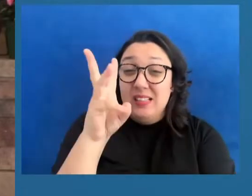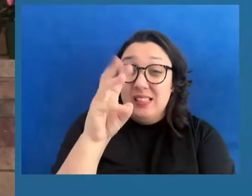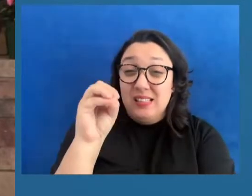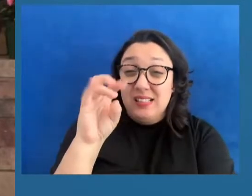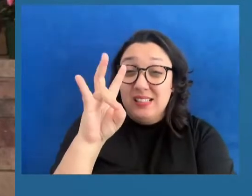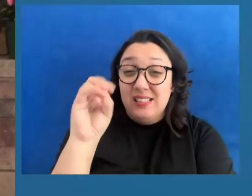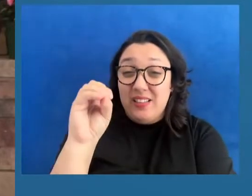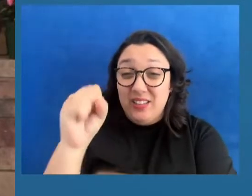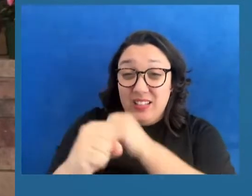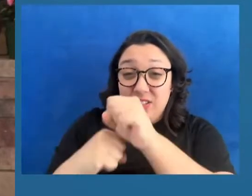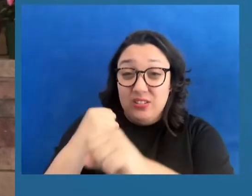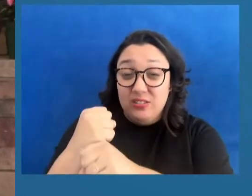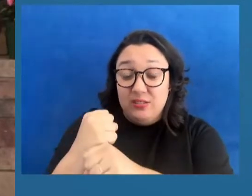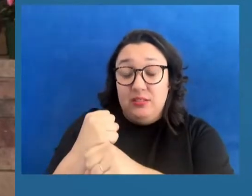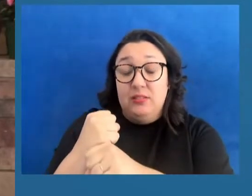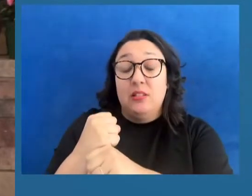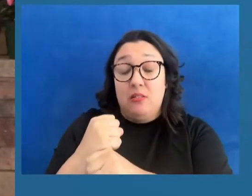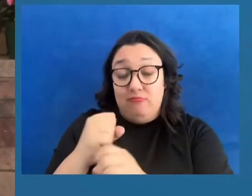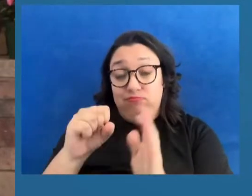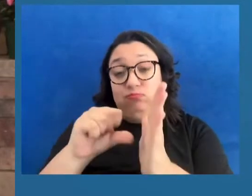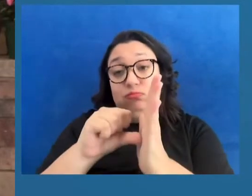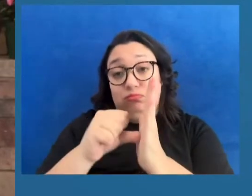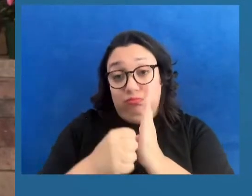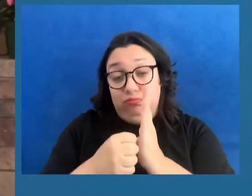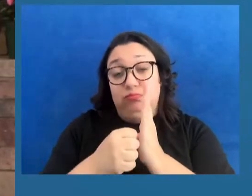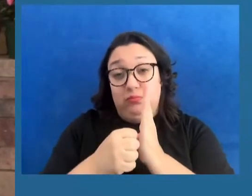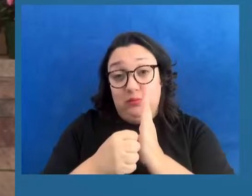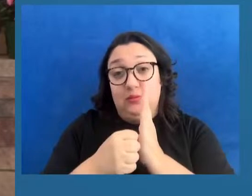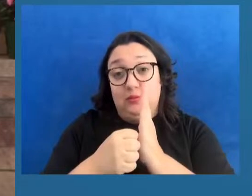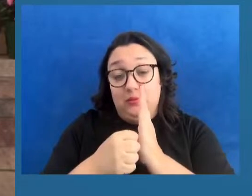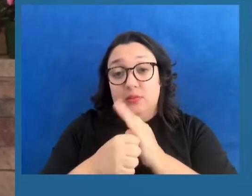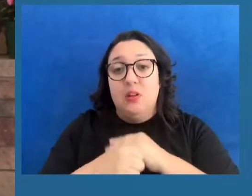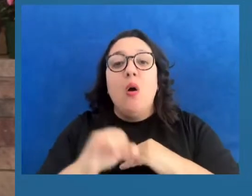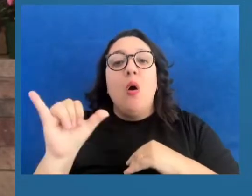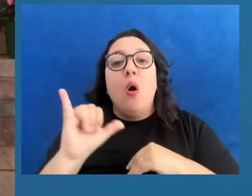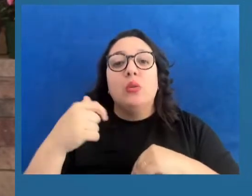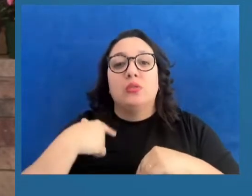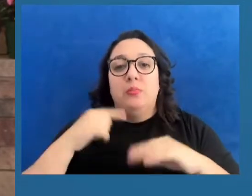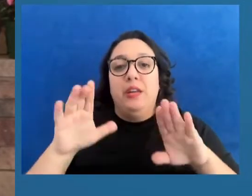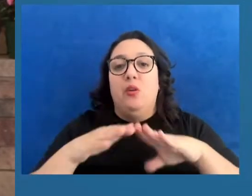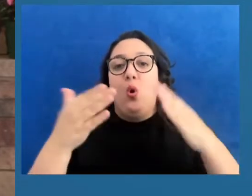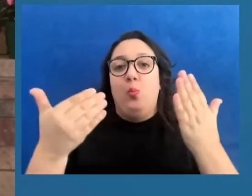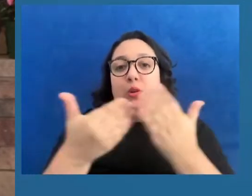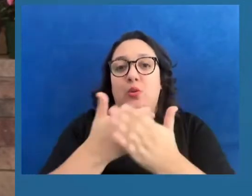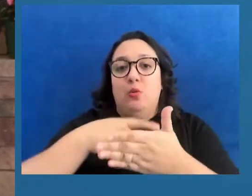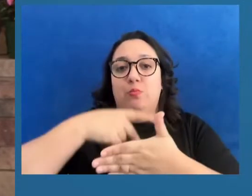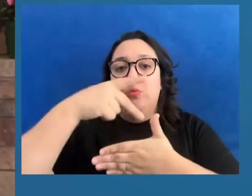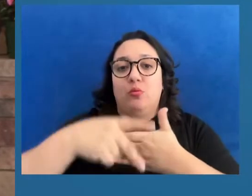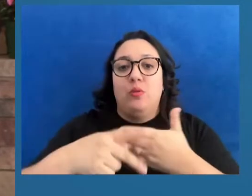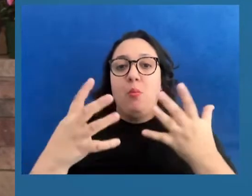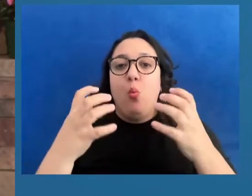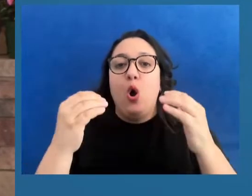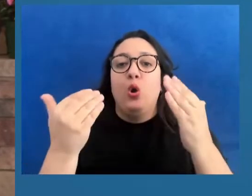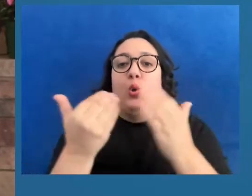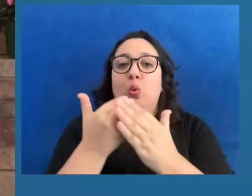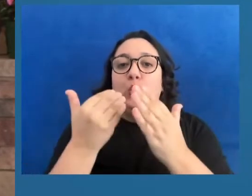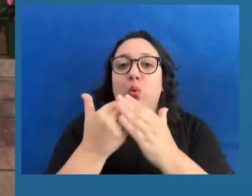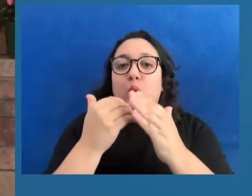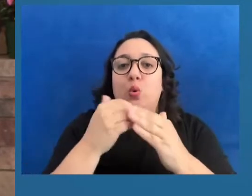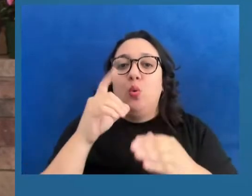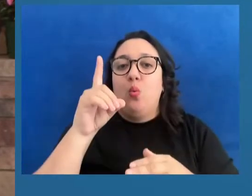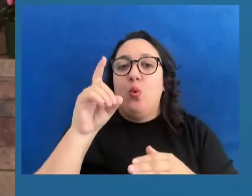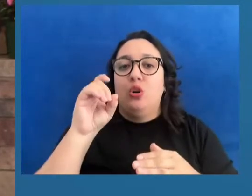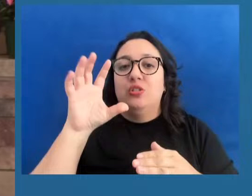than most of you in this room. It's a long time. But I also unveiled the plan to have over 100,000 new units built in 5 years, and we're getting